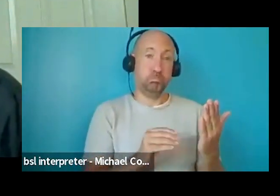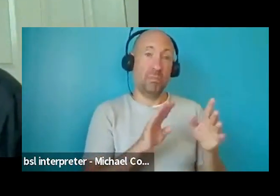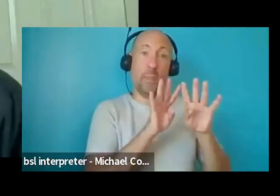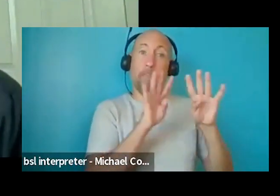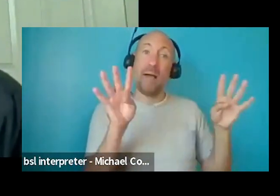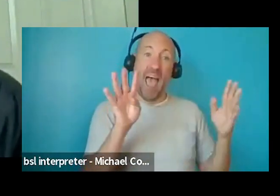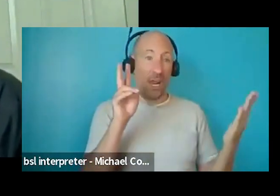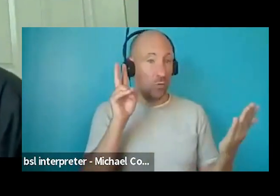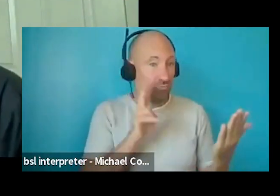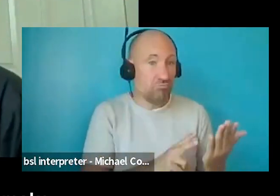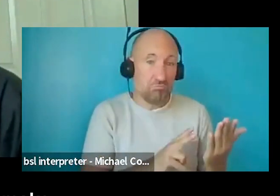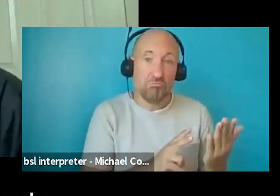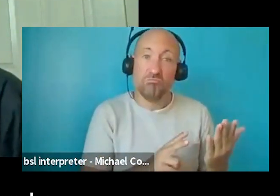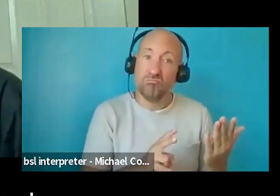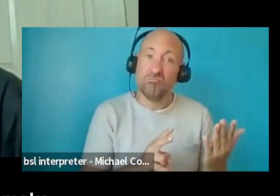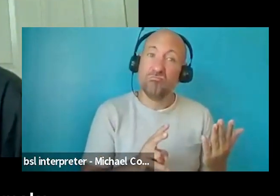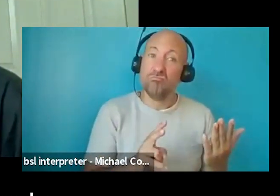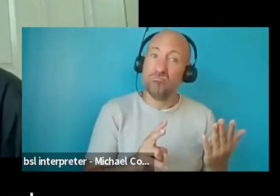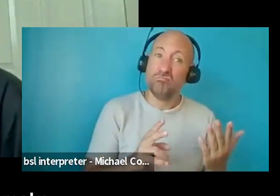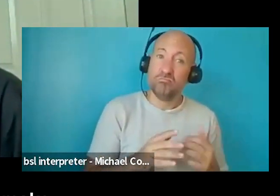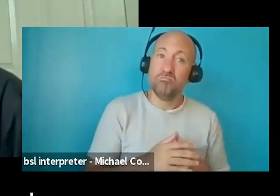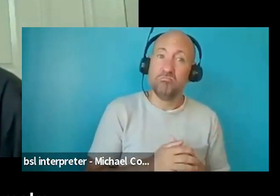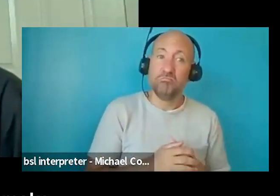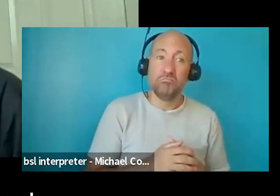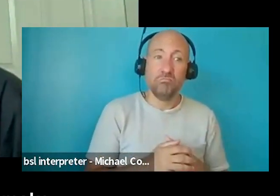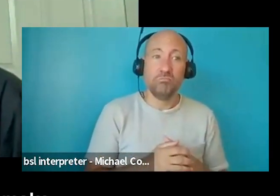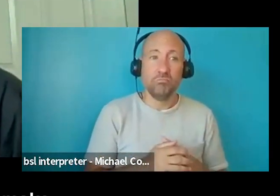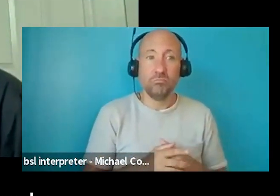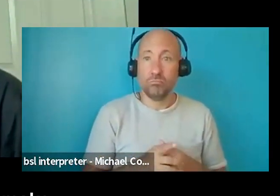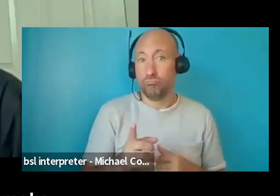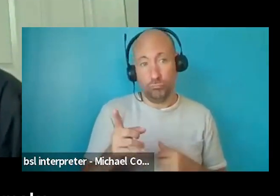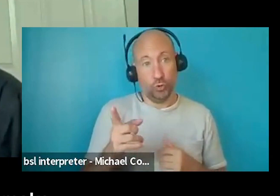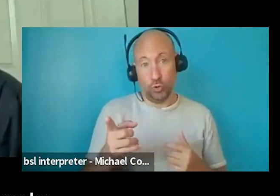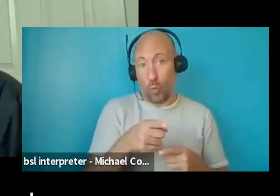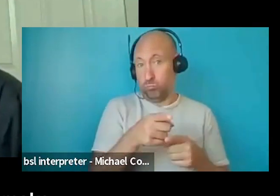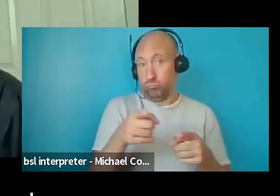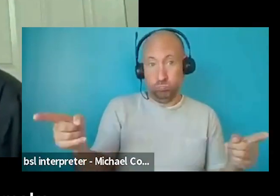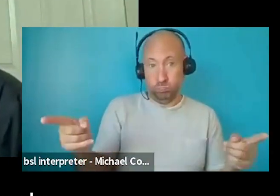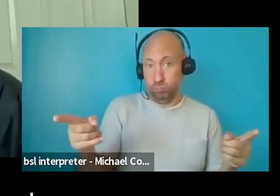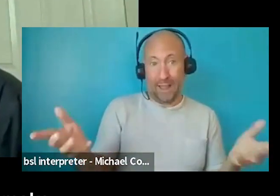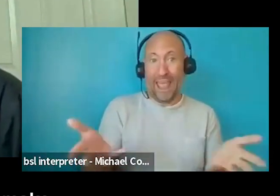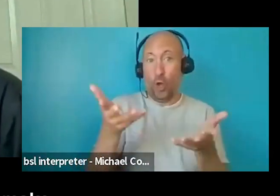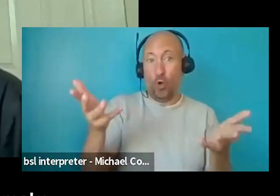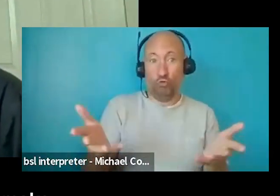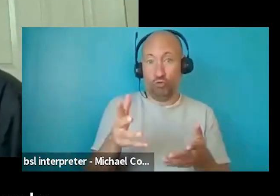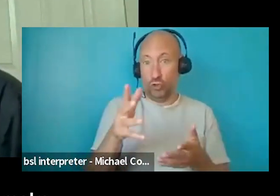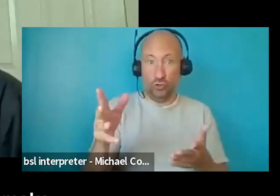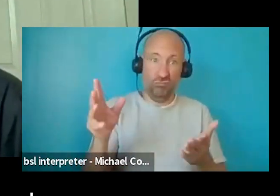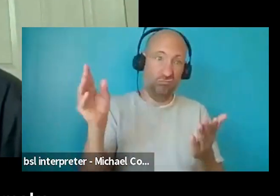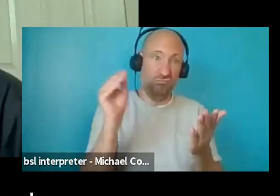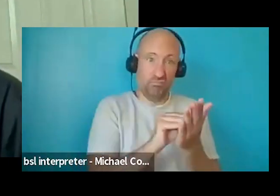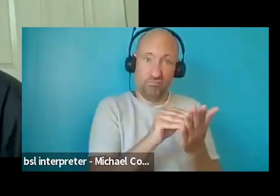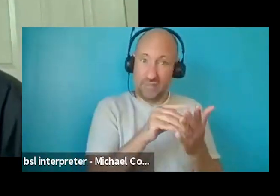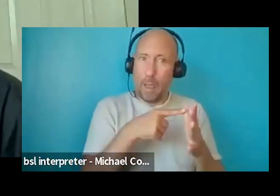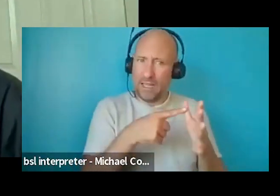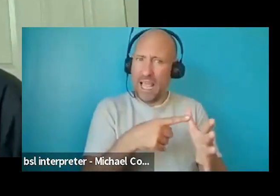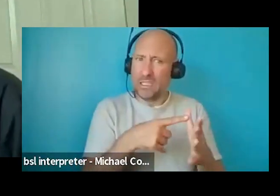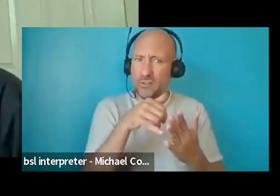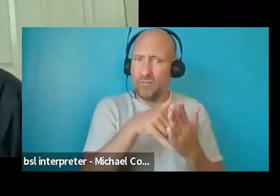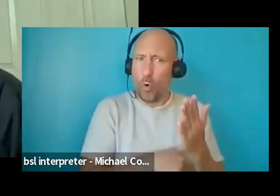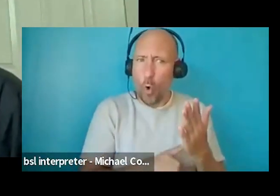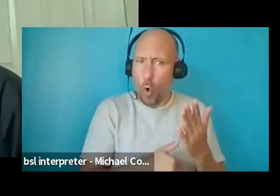of your experiences. So yeah, I'd really encourage you to make a good shot at making an application,